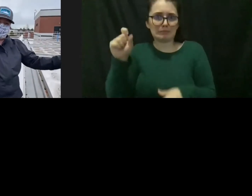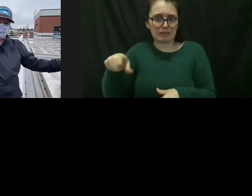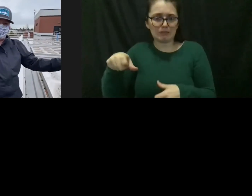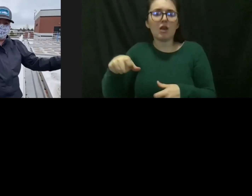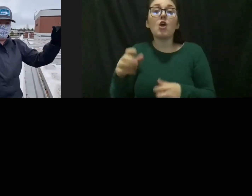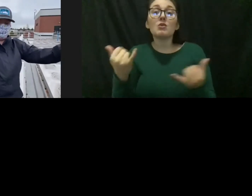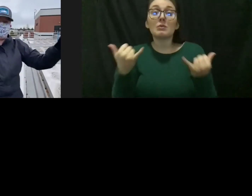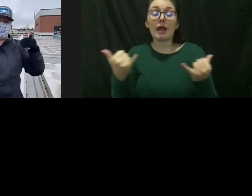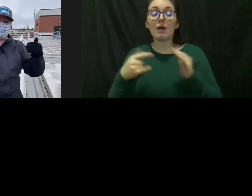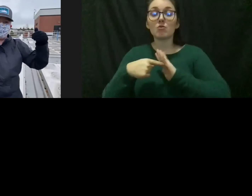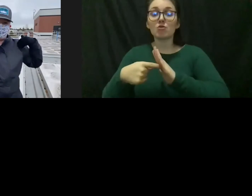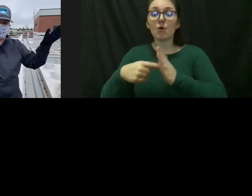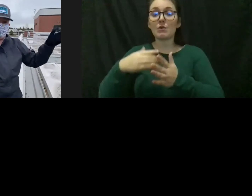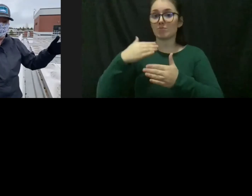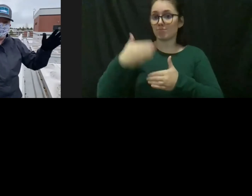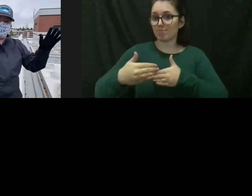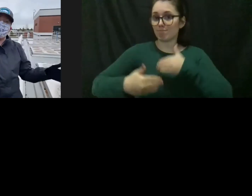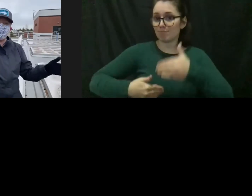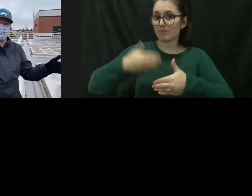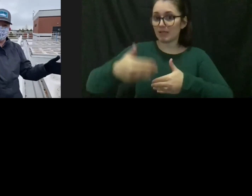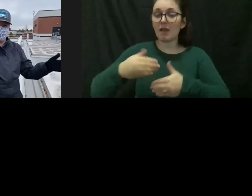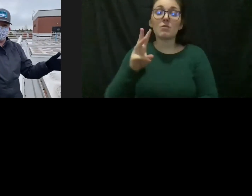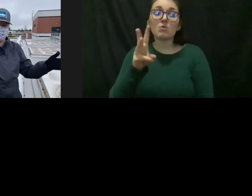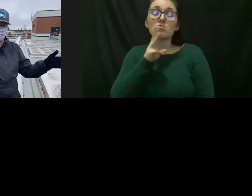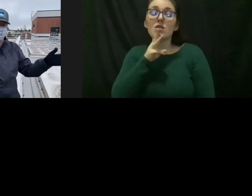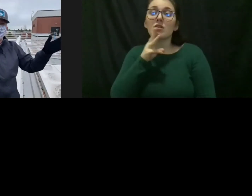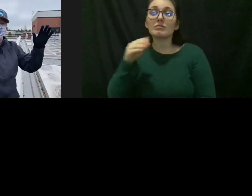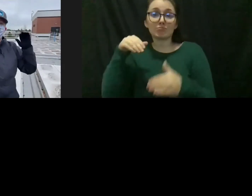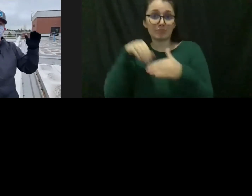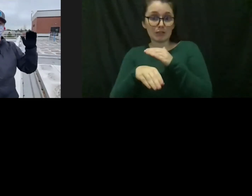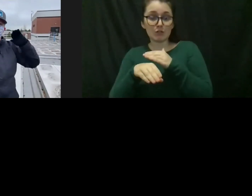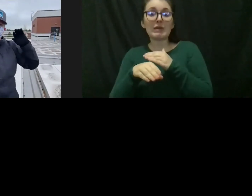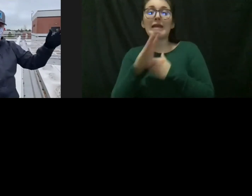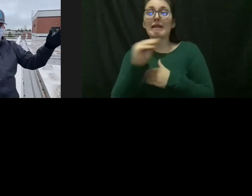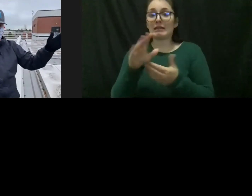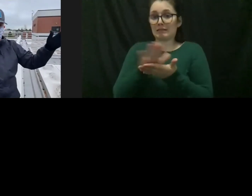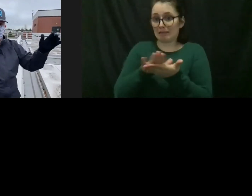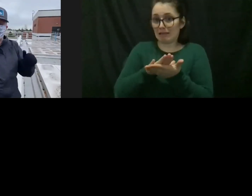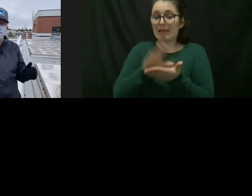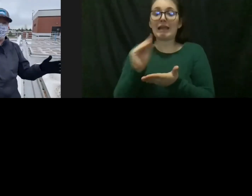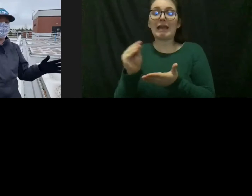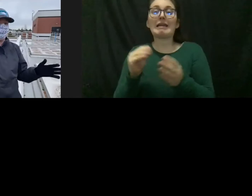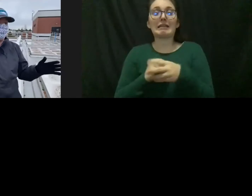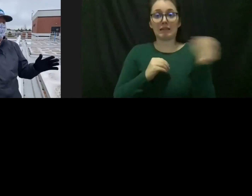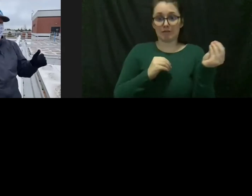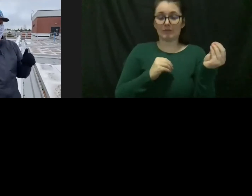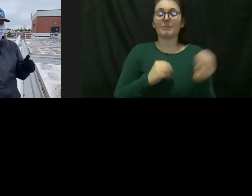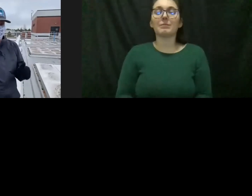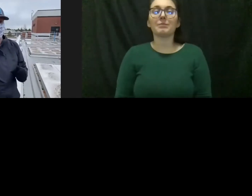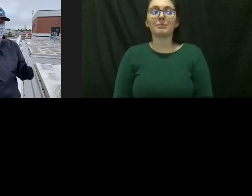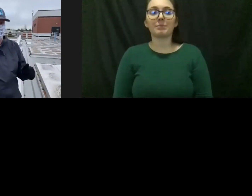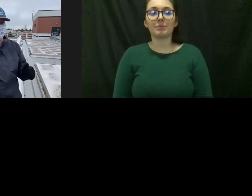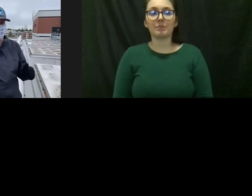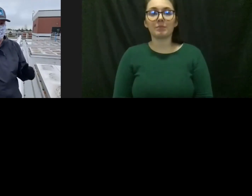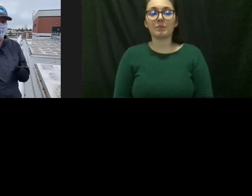in between it coming in and exiting. The first one we're going to go see is the bar screens. And the bar screens are probably one of